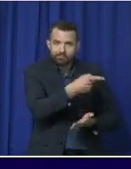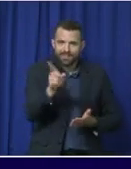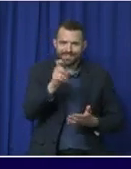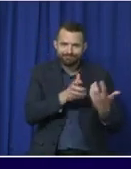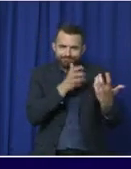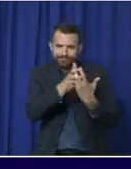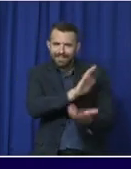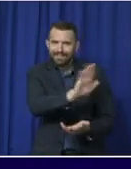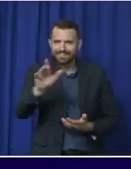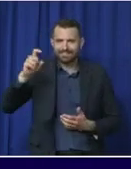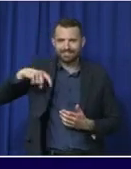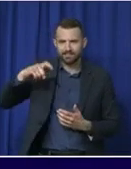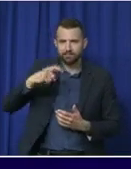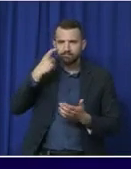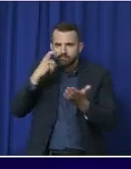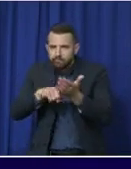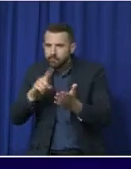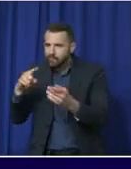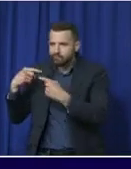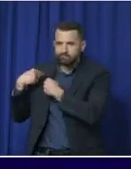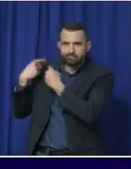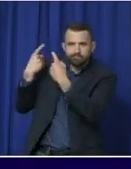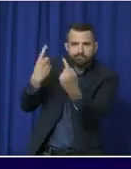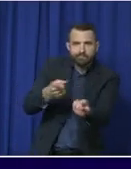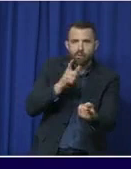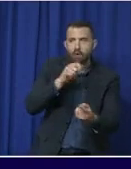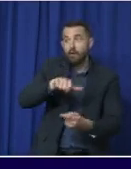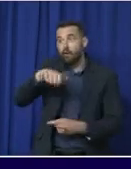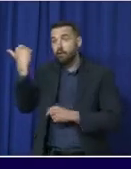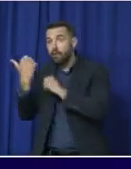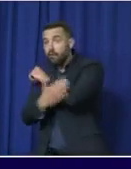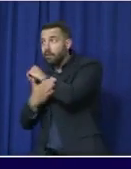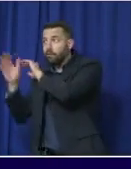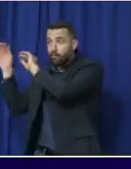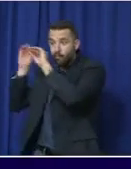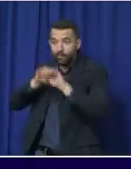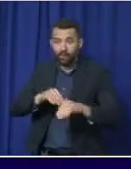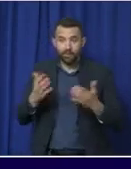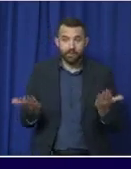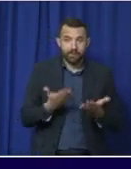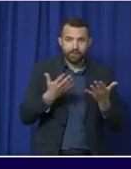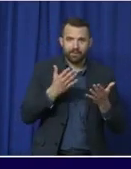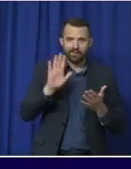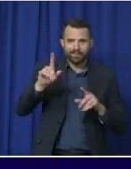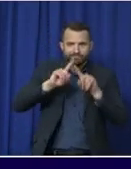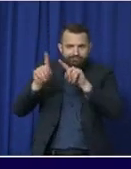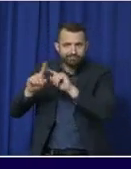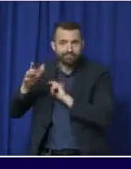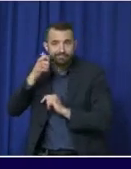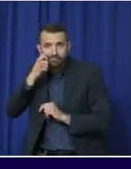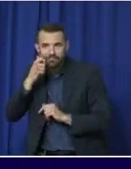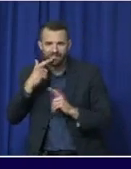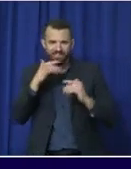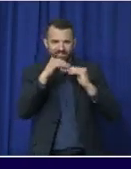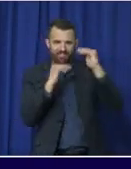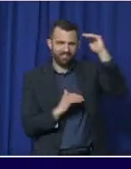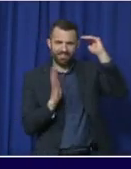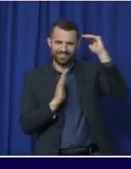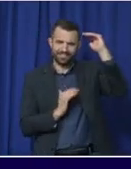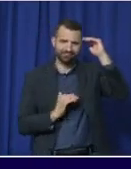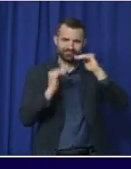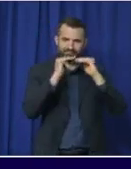ethnic minorities. And third, we're deploying SARA Alert System. The SARA Alert